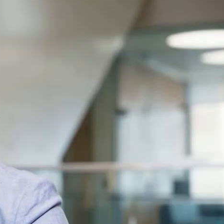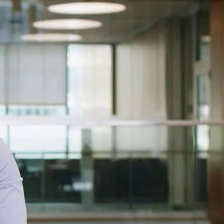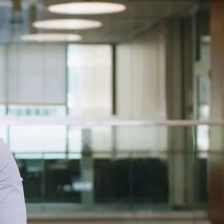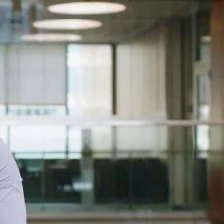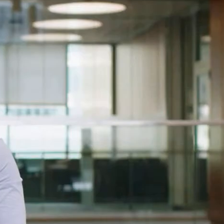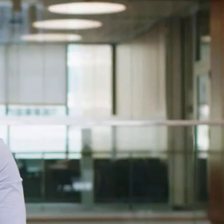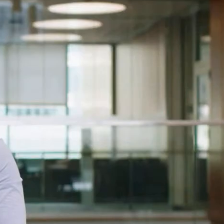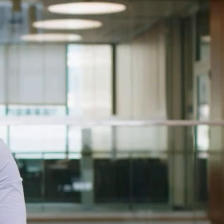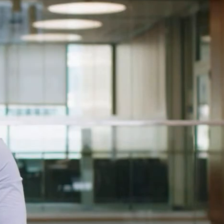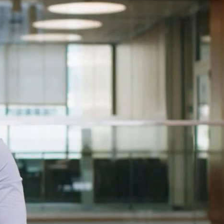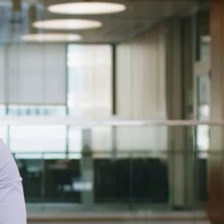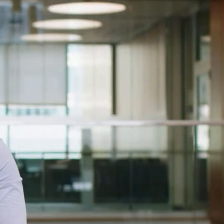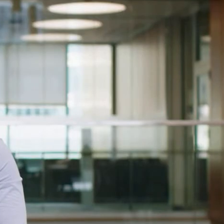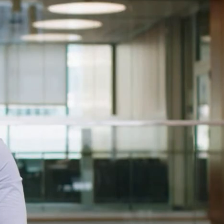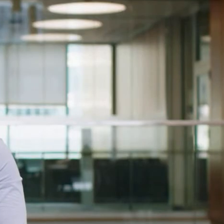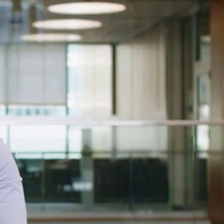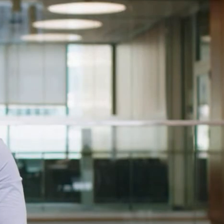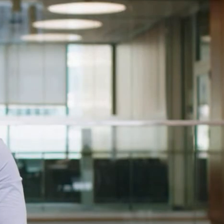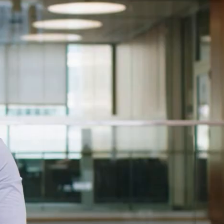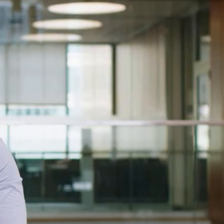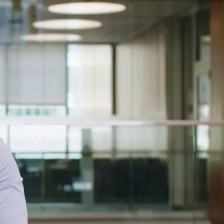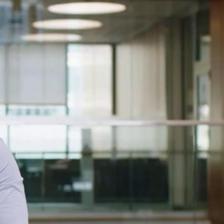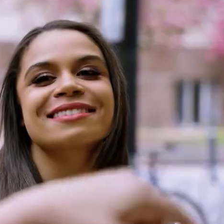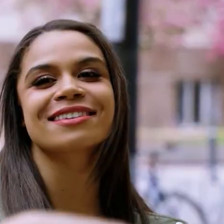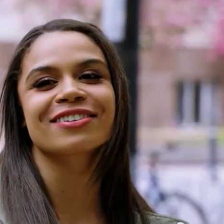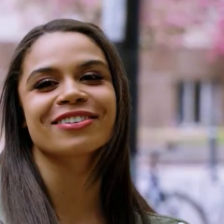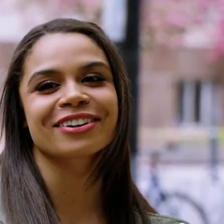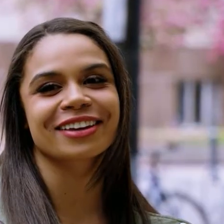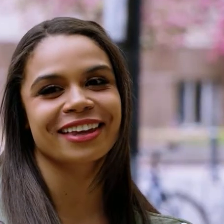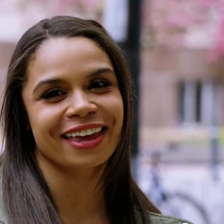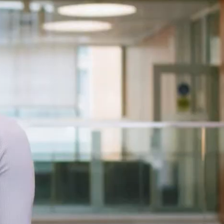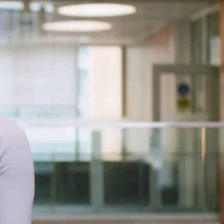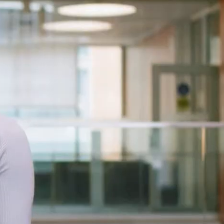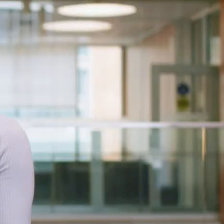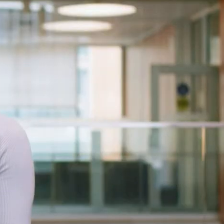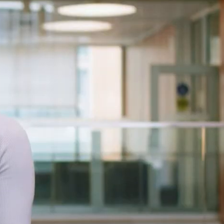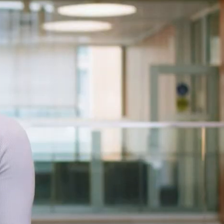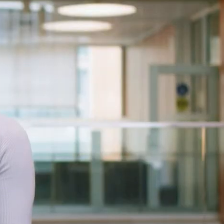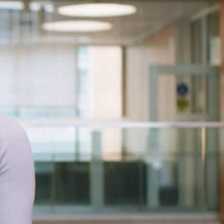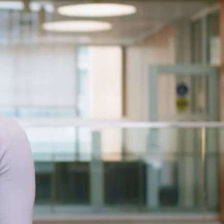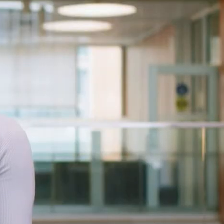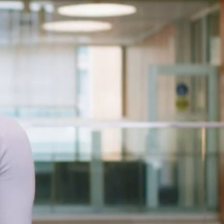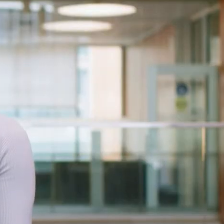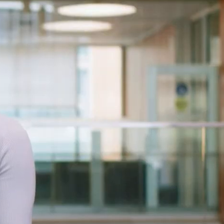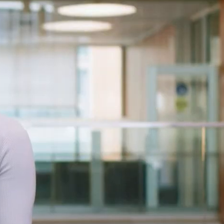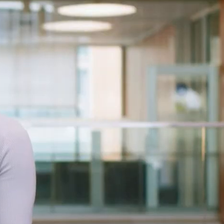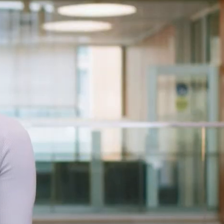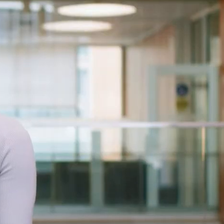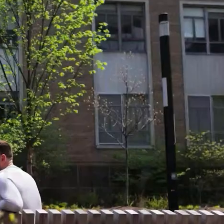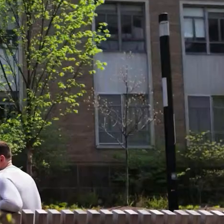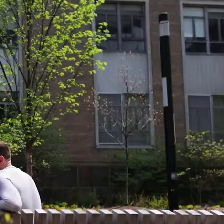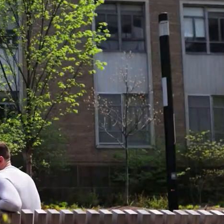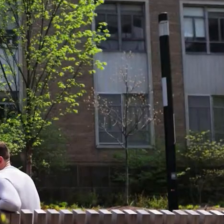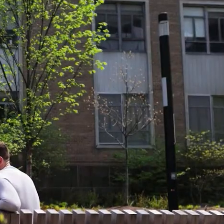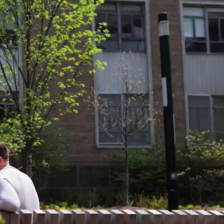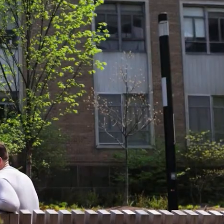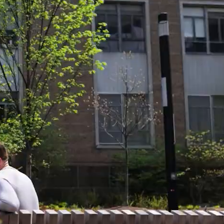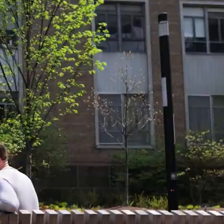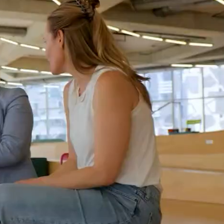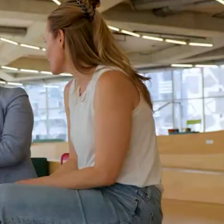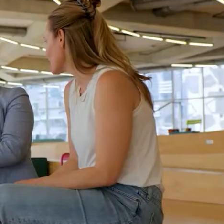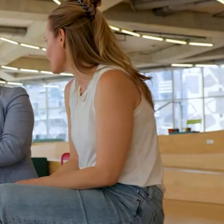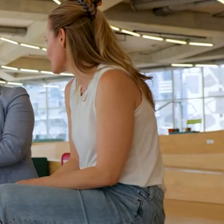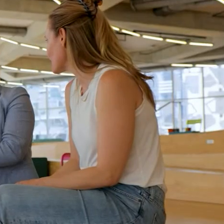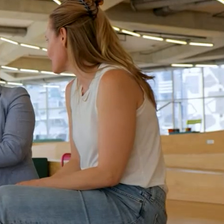go. You have become a part of something bigger. Graduating from TMU is a major milestone. I still